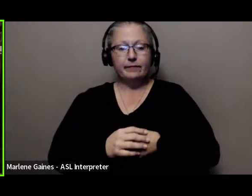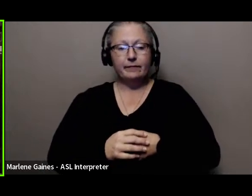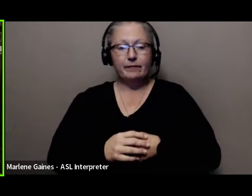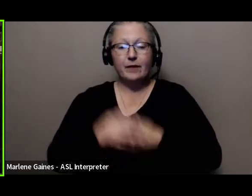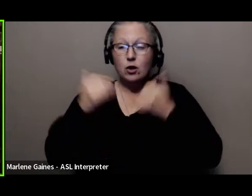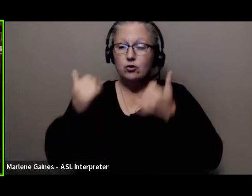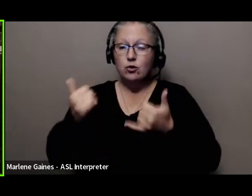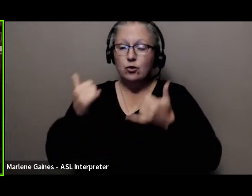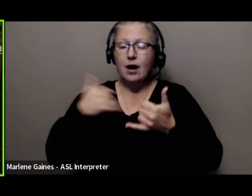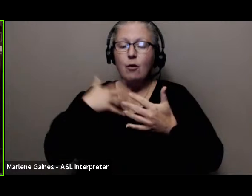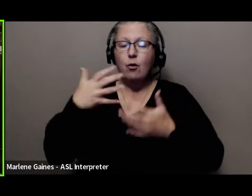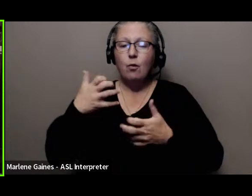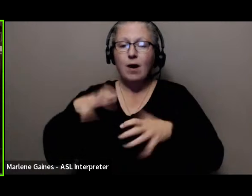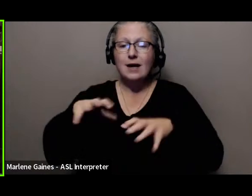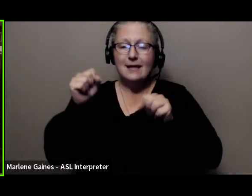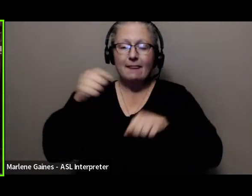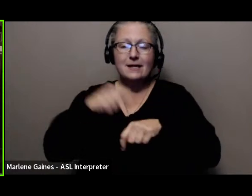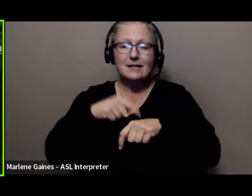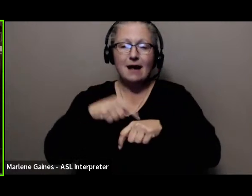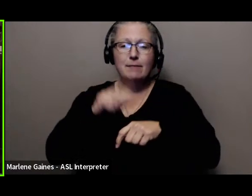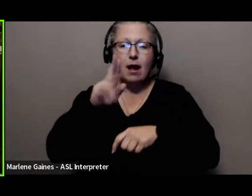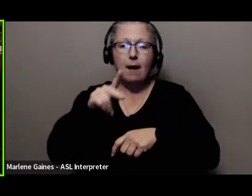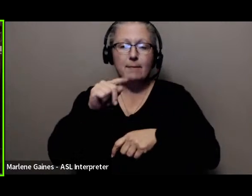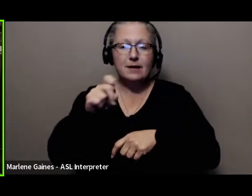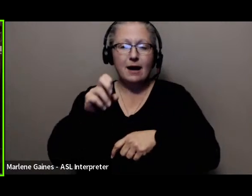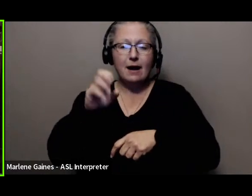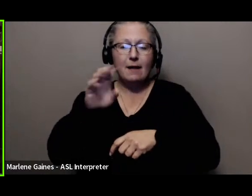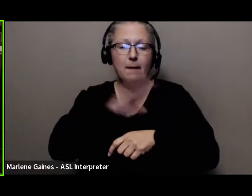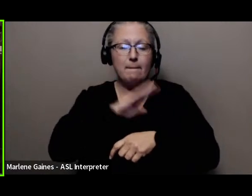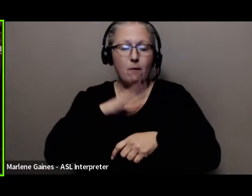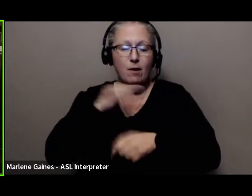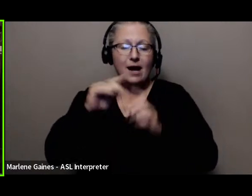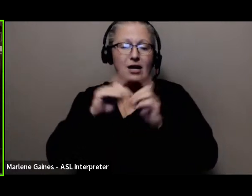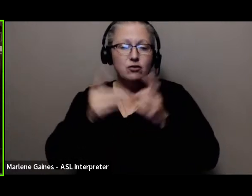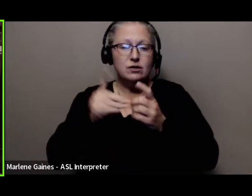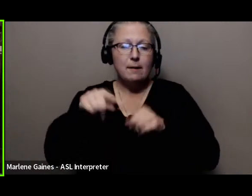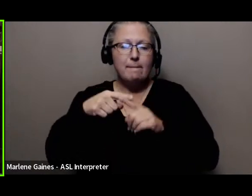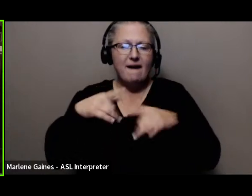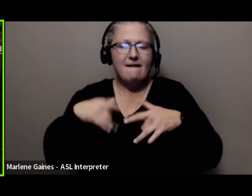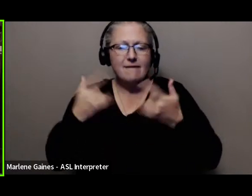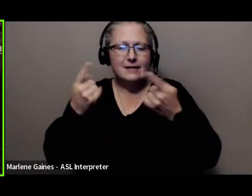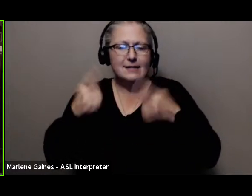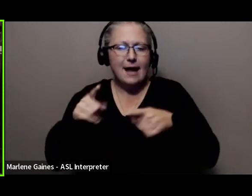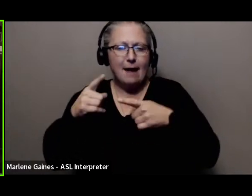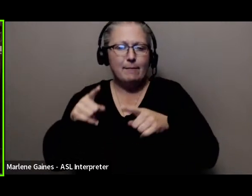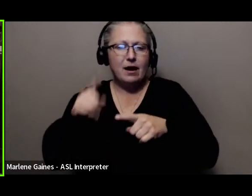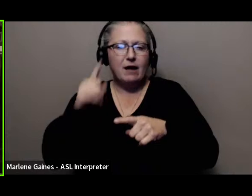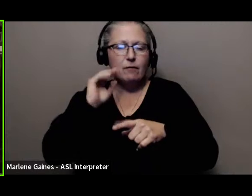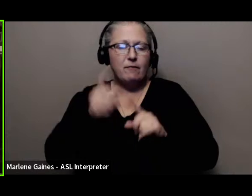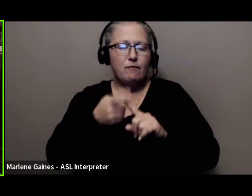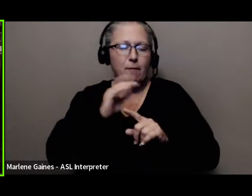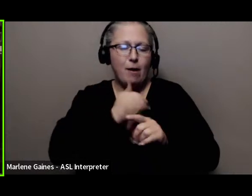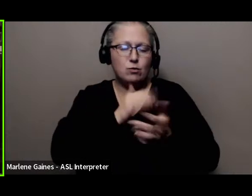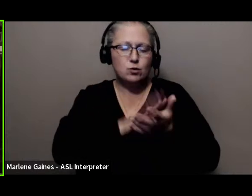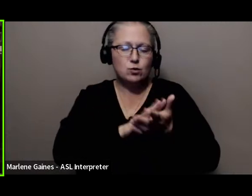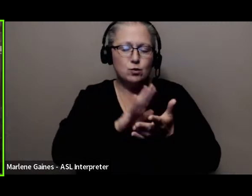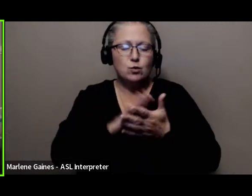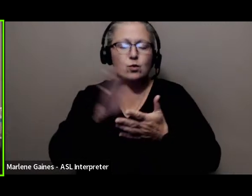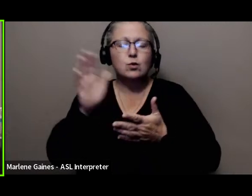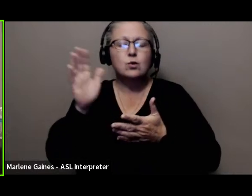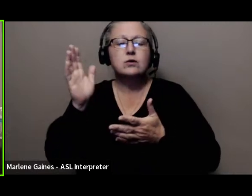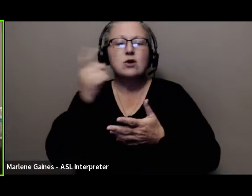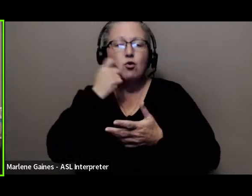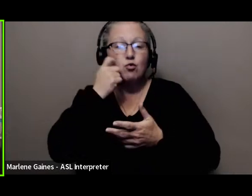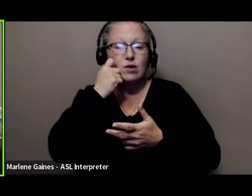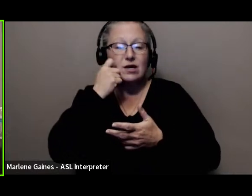So today we would like to take the time to update the board and district on events happening at our respective schools. So as for our